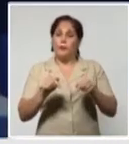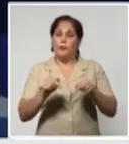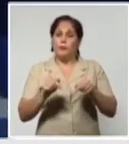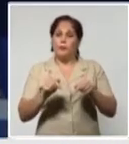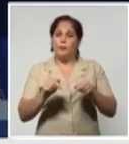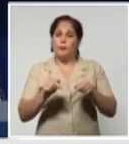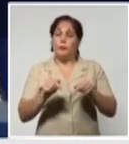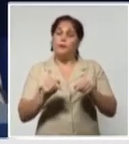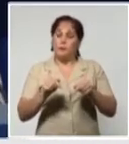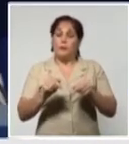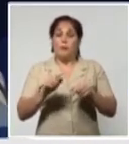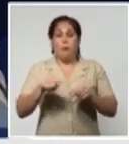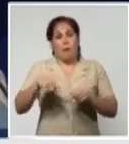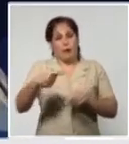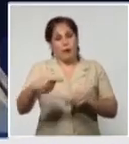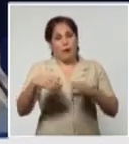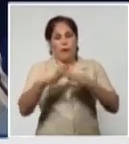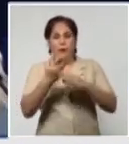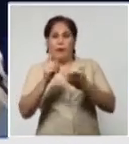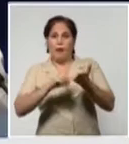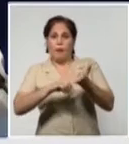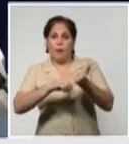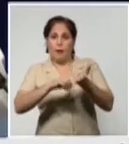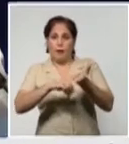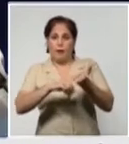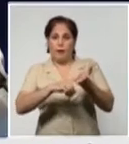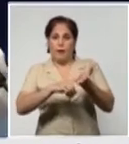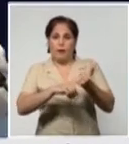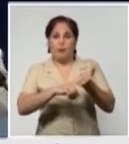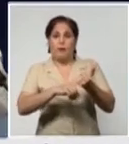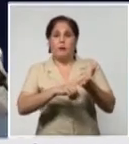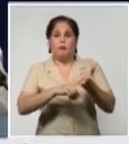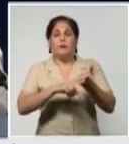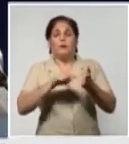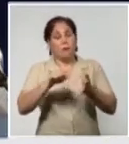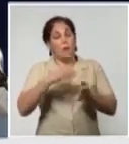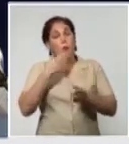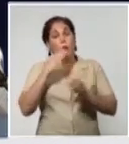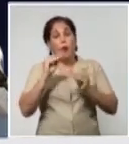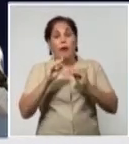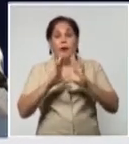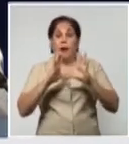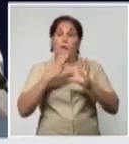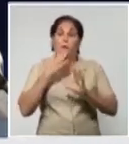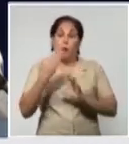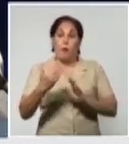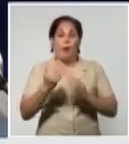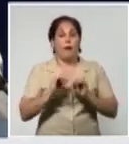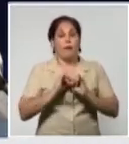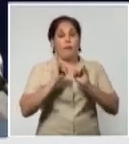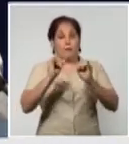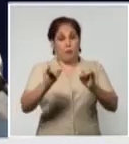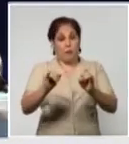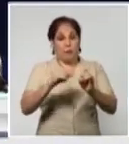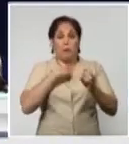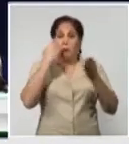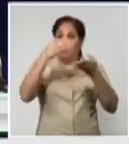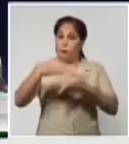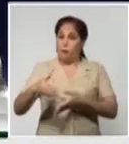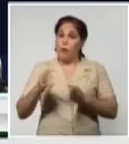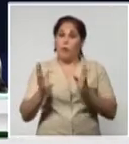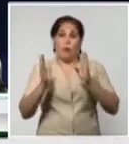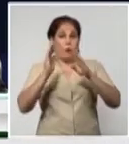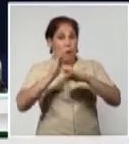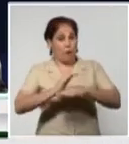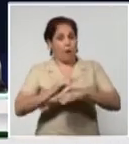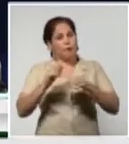Today, on the eve of Father's Day, we have good news. We had no fatalities yesterday, it's something very